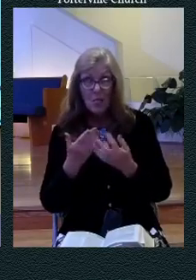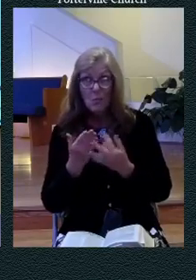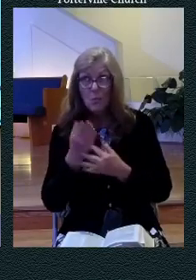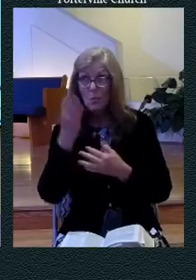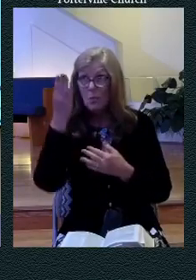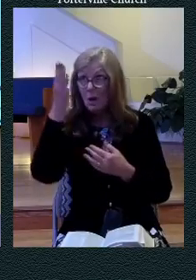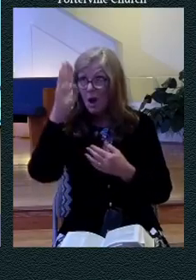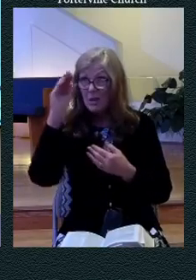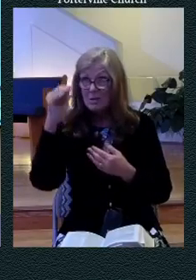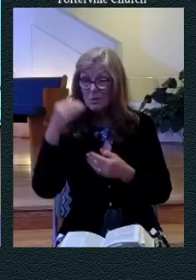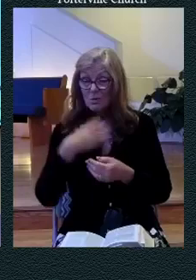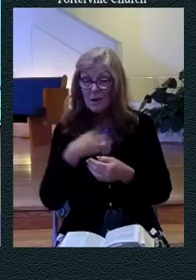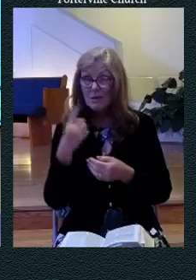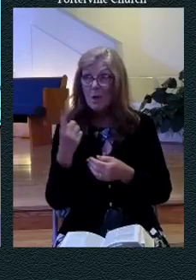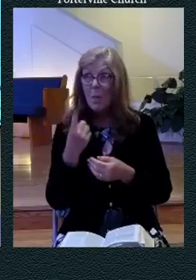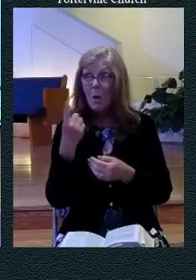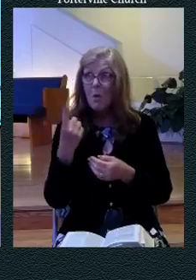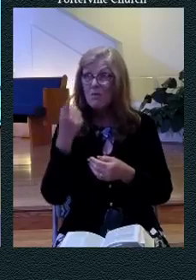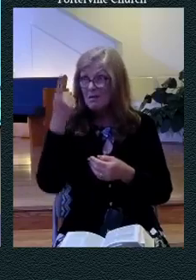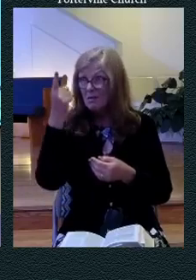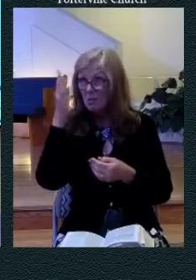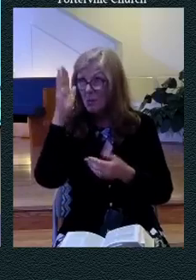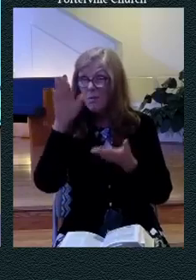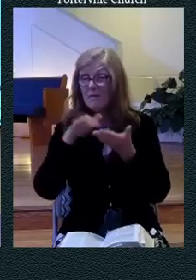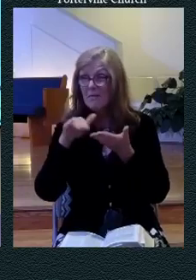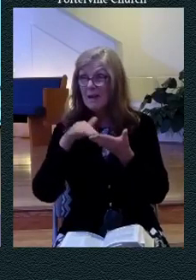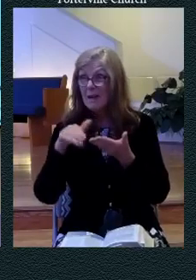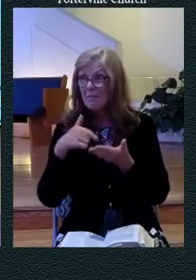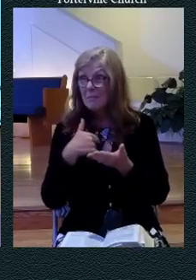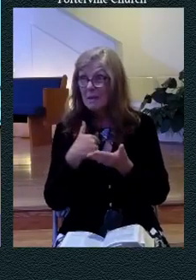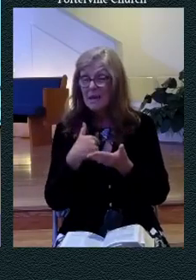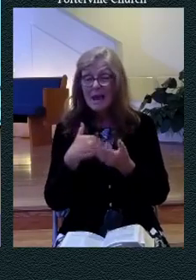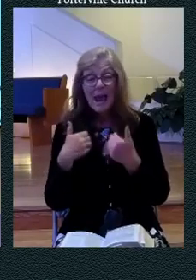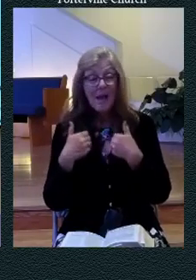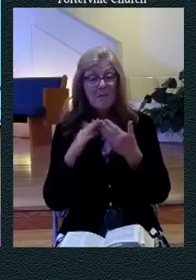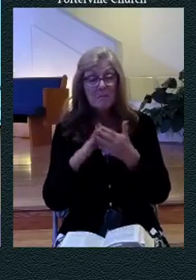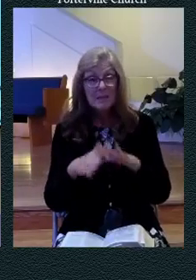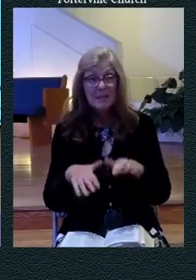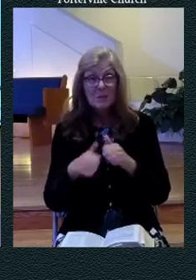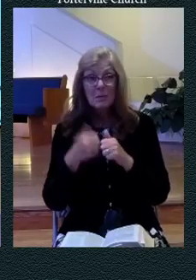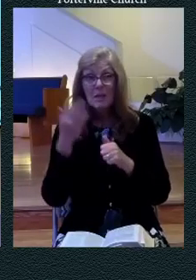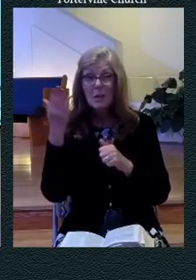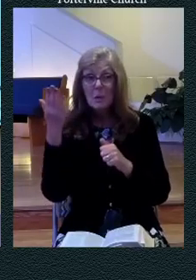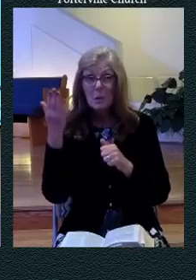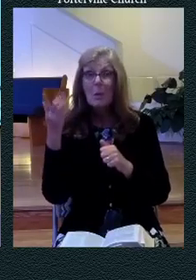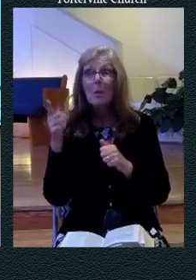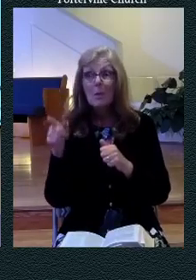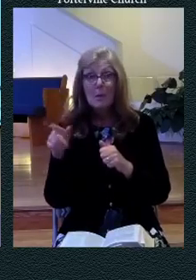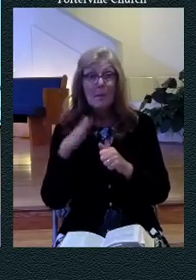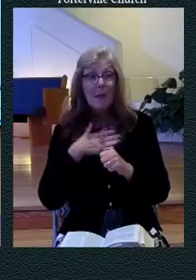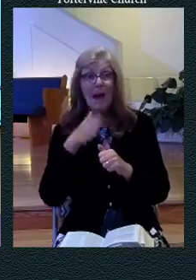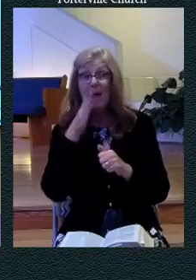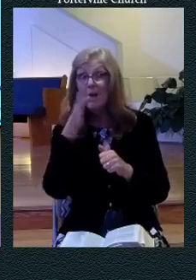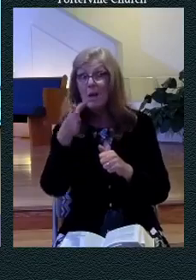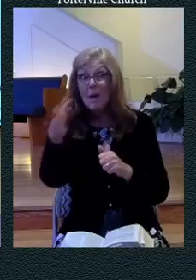alone we obtain the forgiveness of sins and peace with God. That's what she's wrestling with.